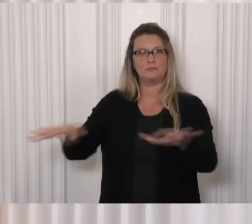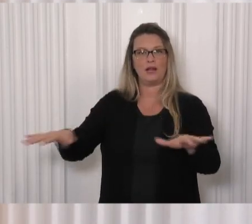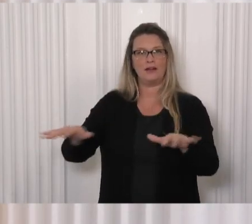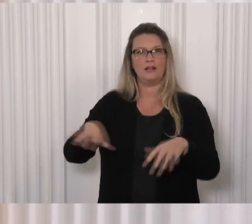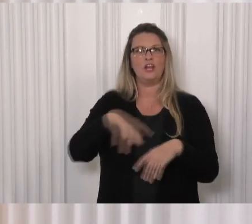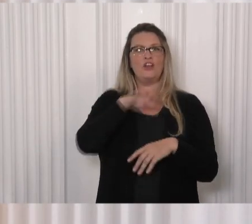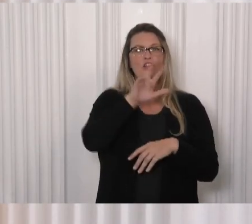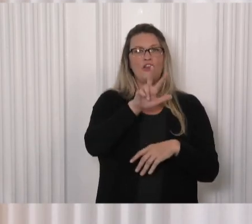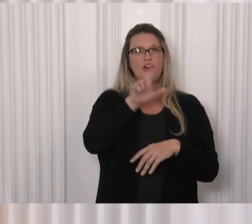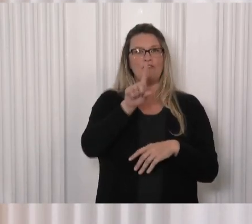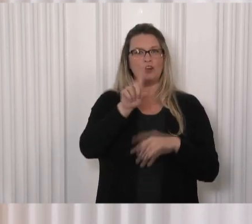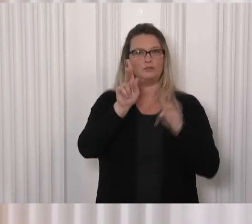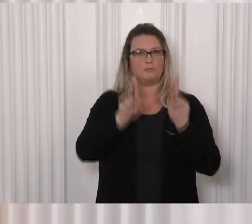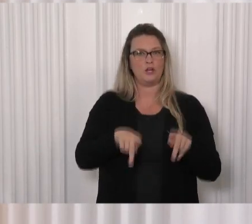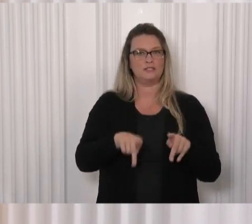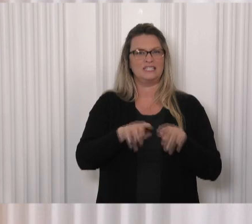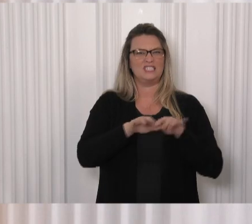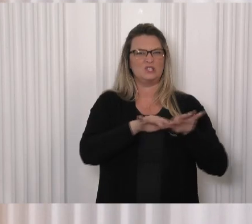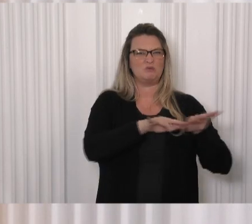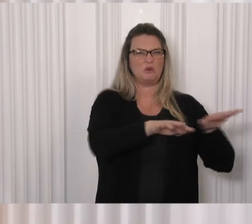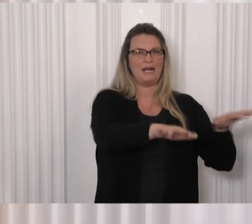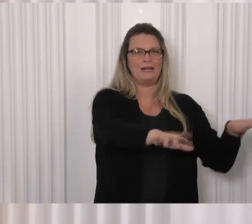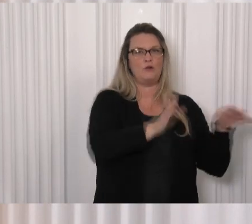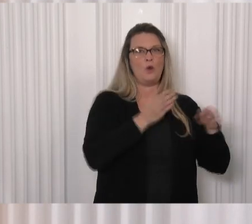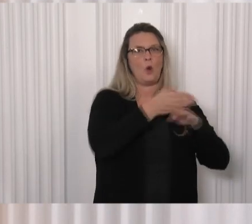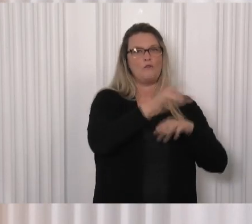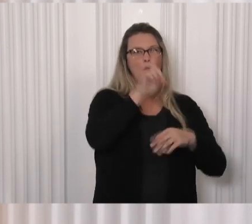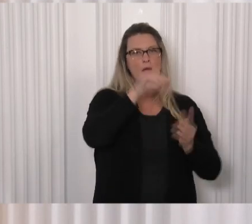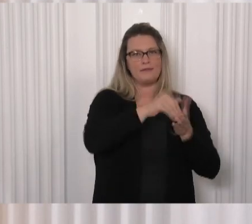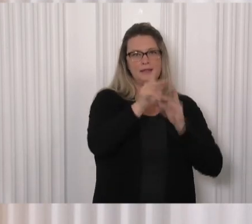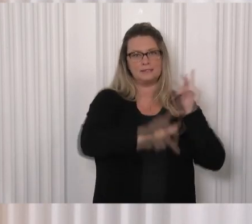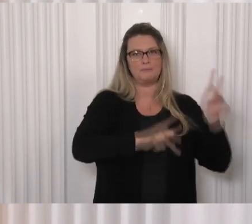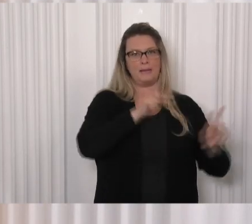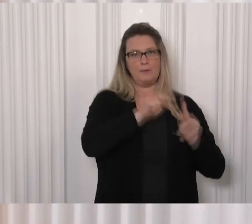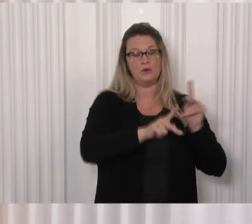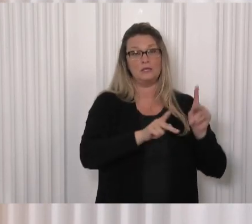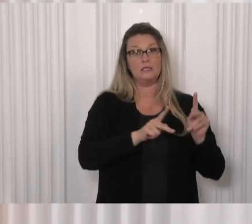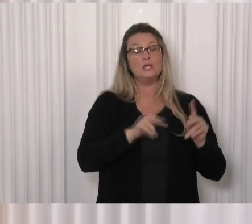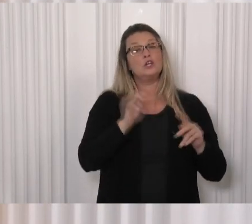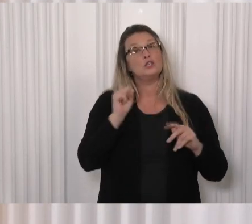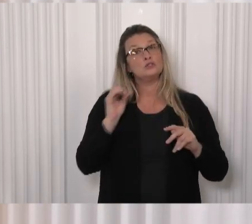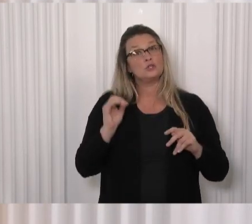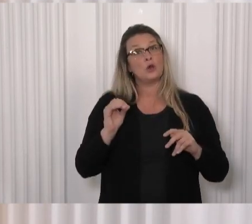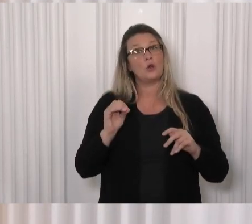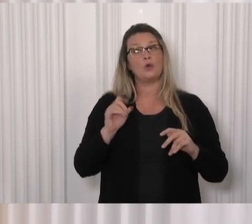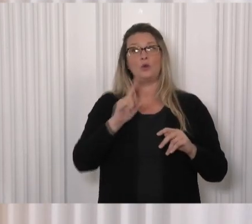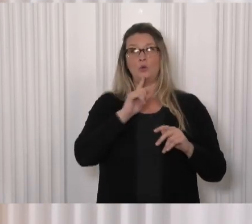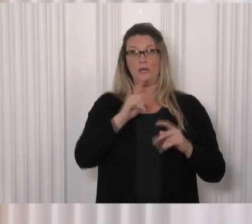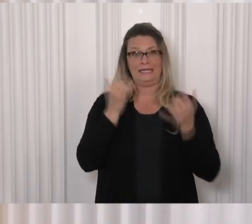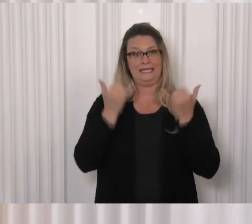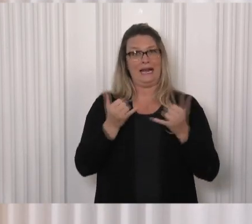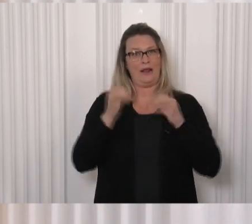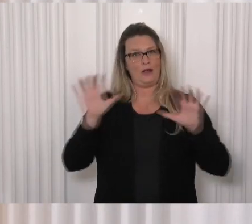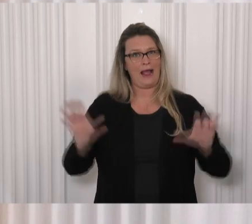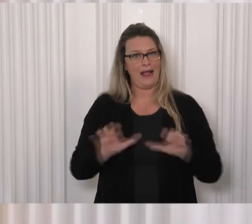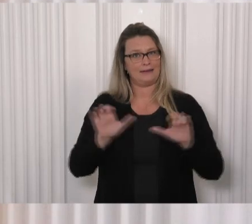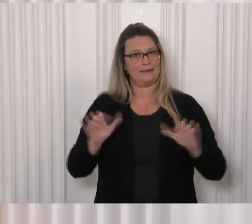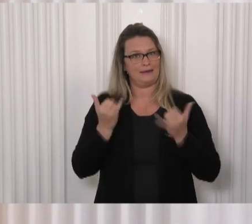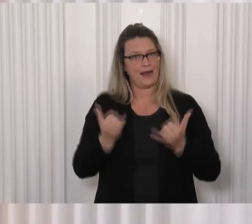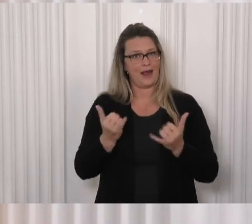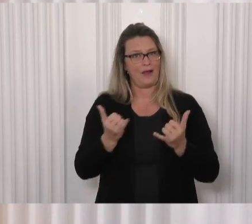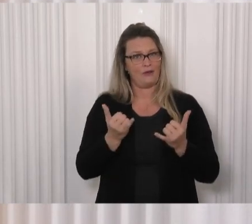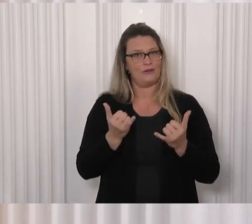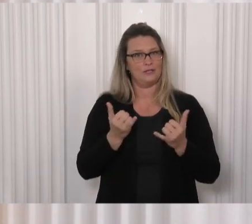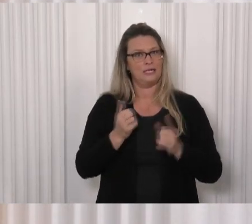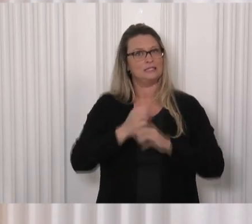person spread it to over 1,000 other people. So doing this in a really intentional way to protect the people in